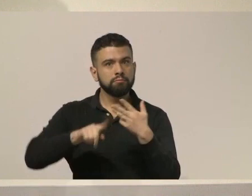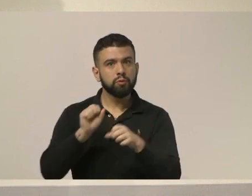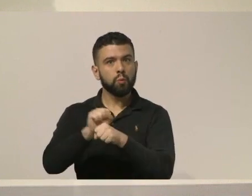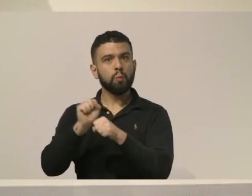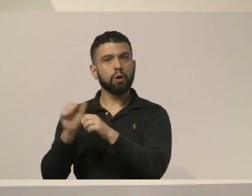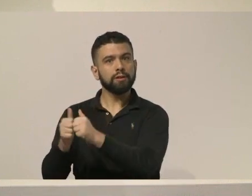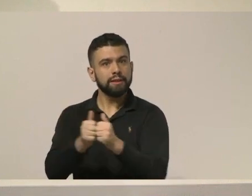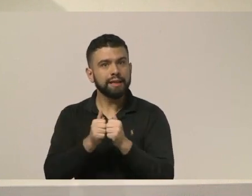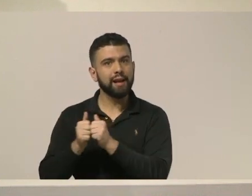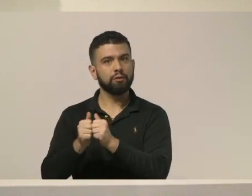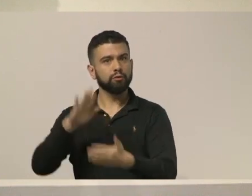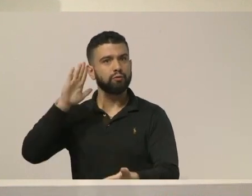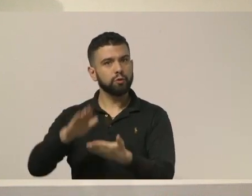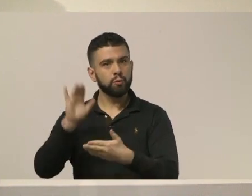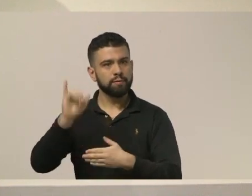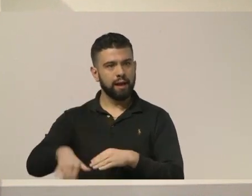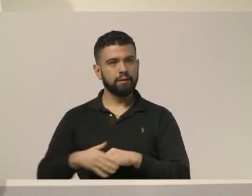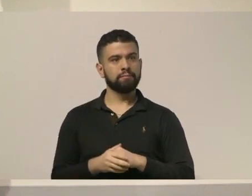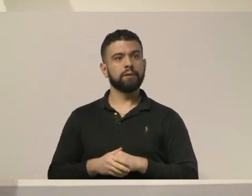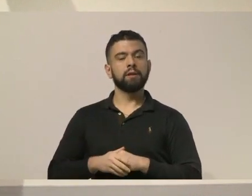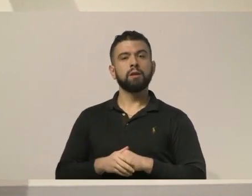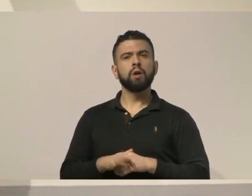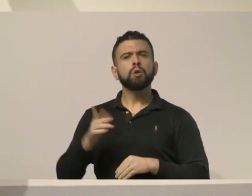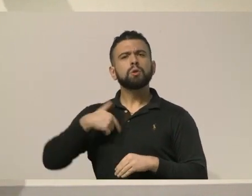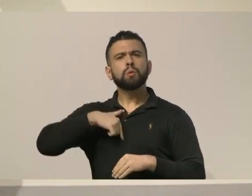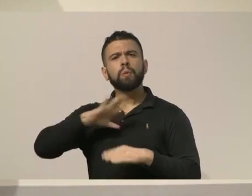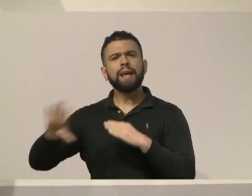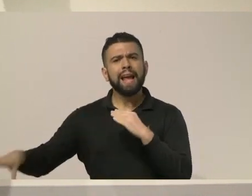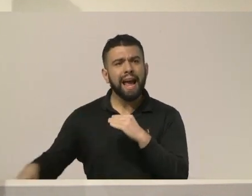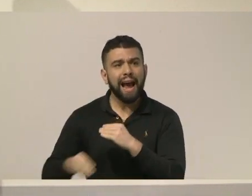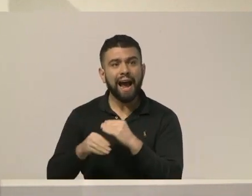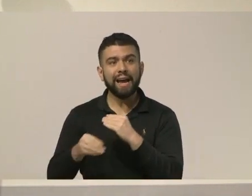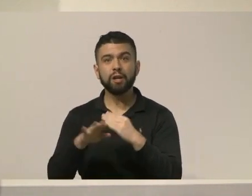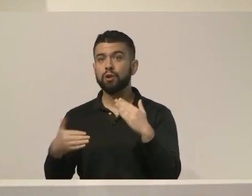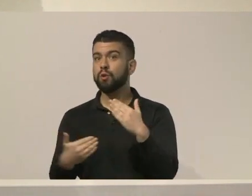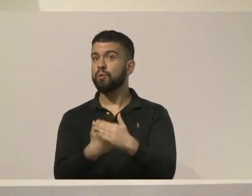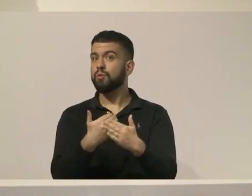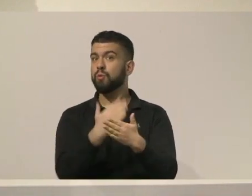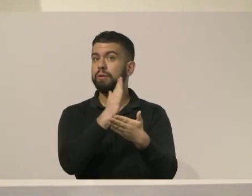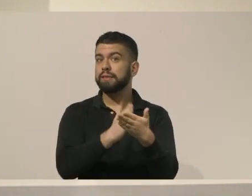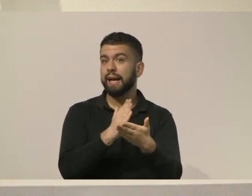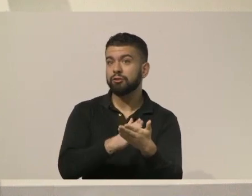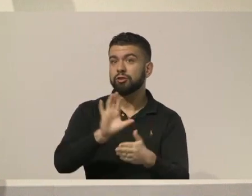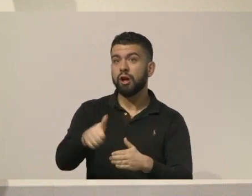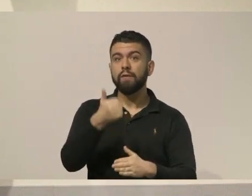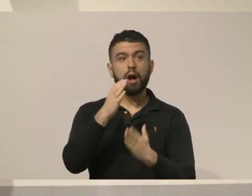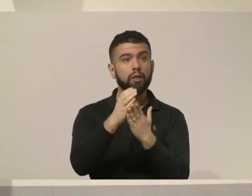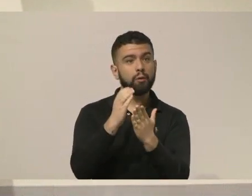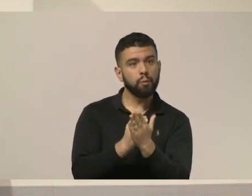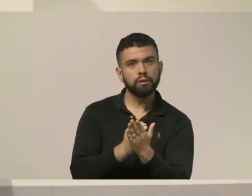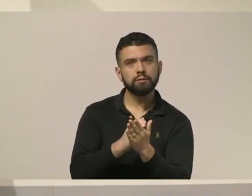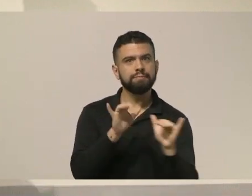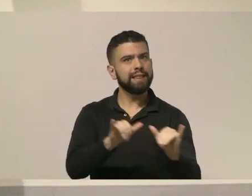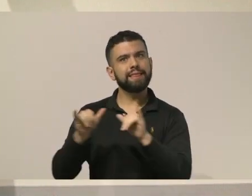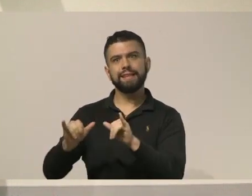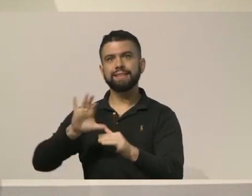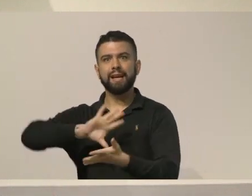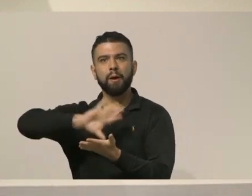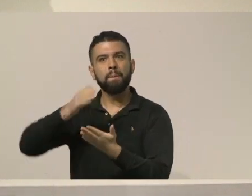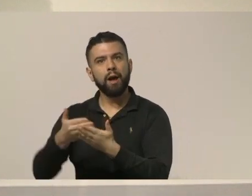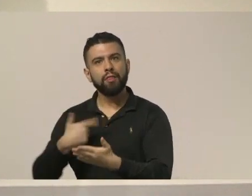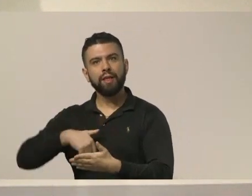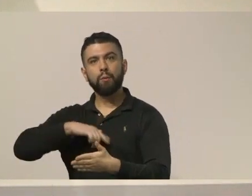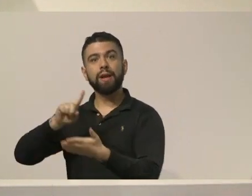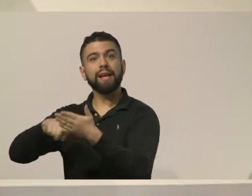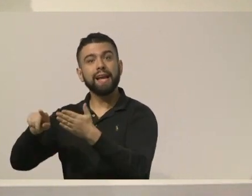that dialogue, we added nearly as many new sections of other courses as we canceled, because programs